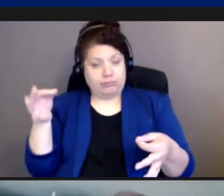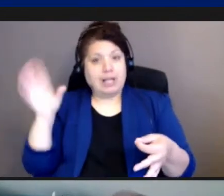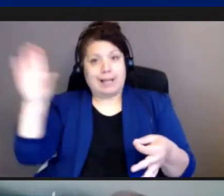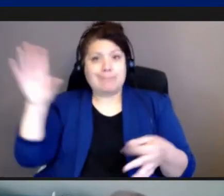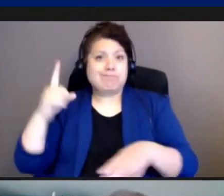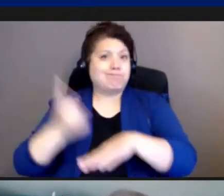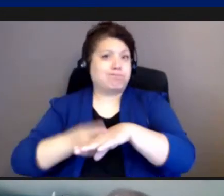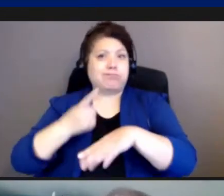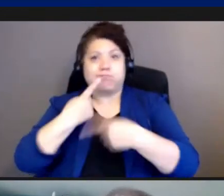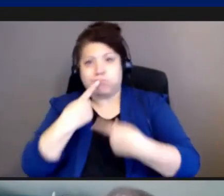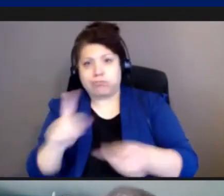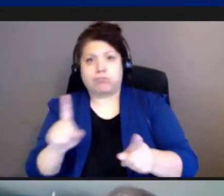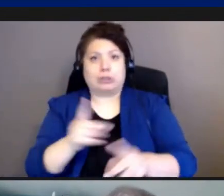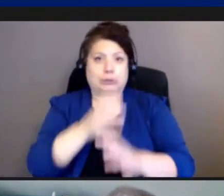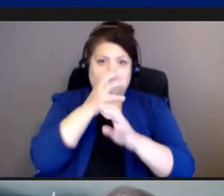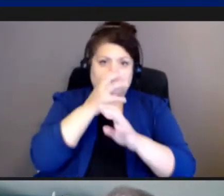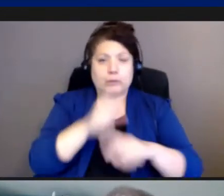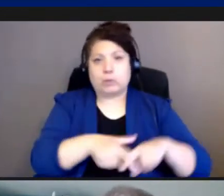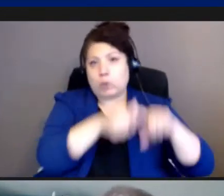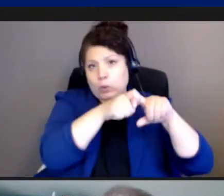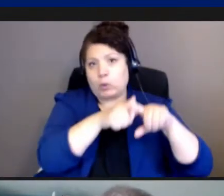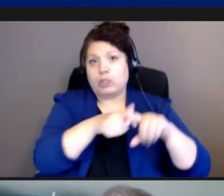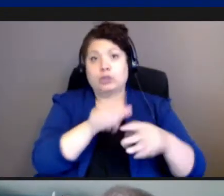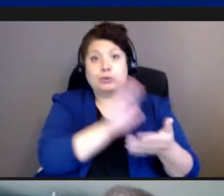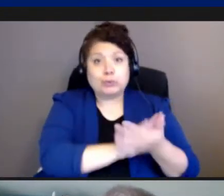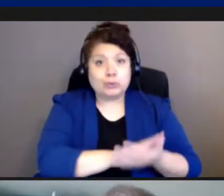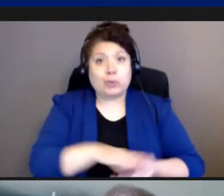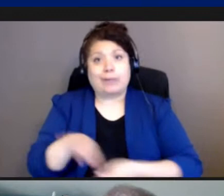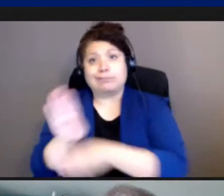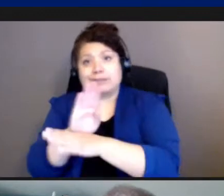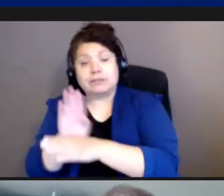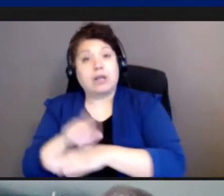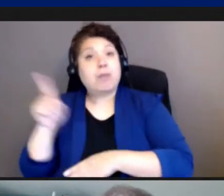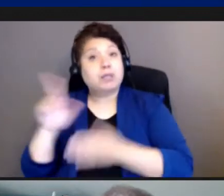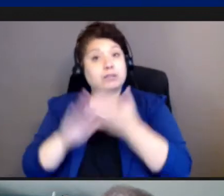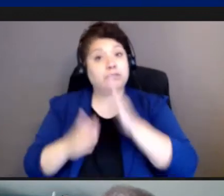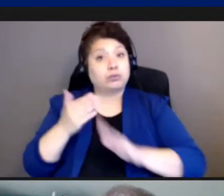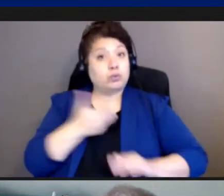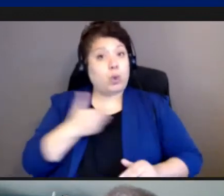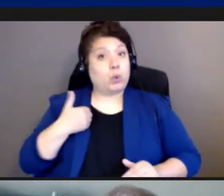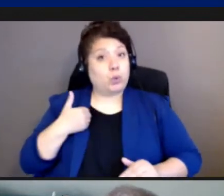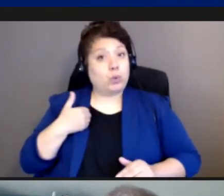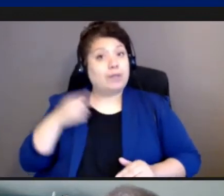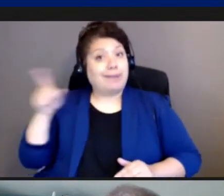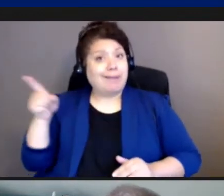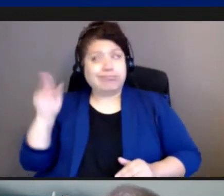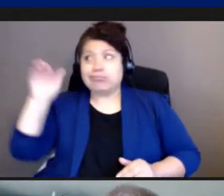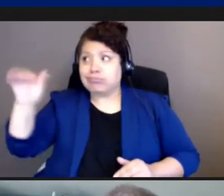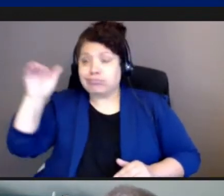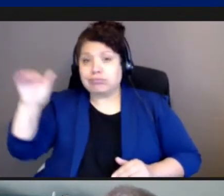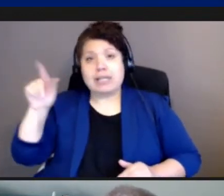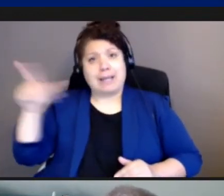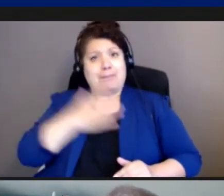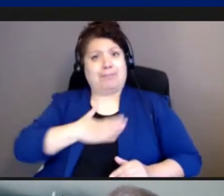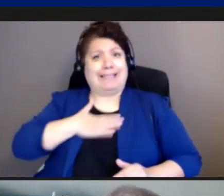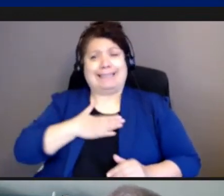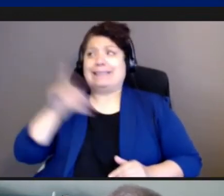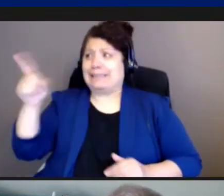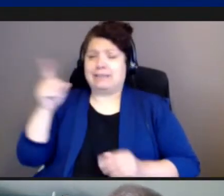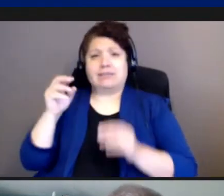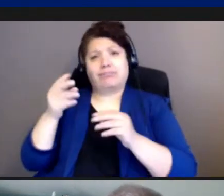closures. But, the City of Toronto's health unit asked to make things more strict. What